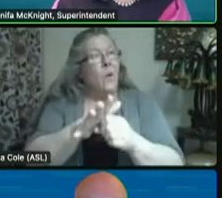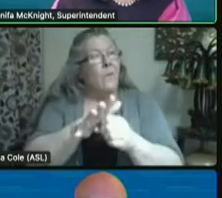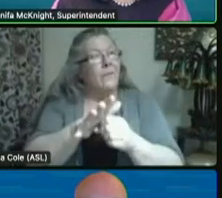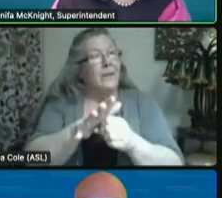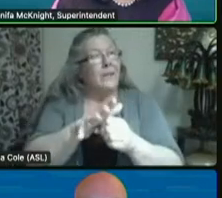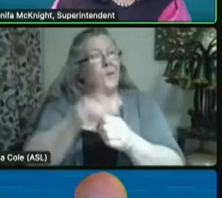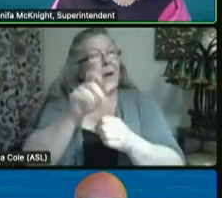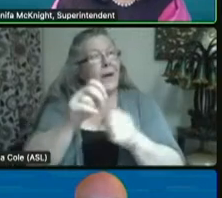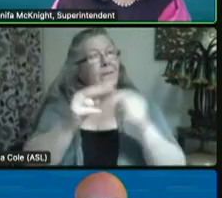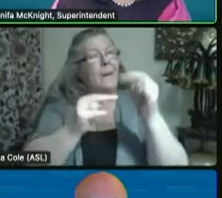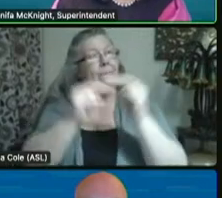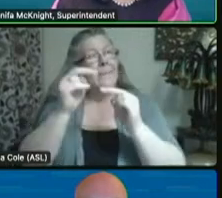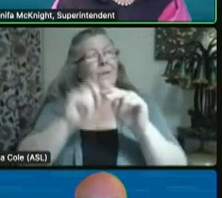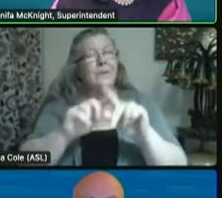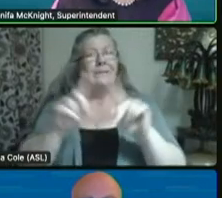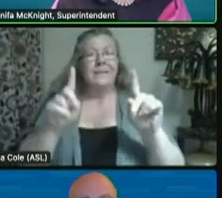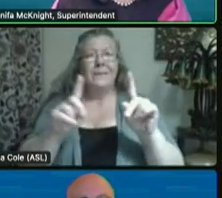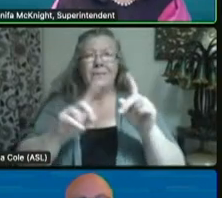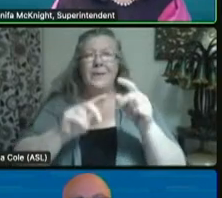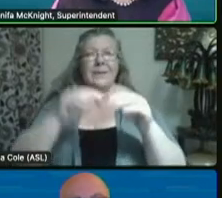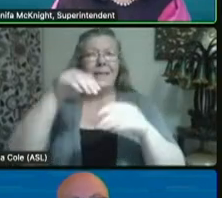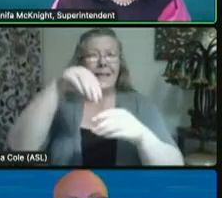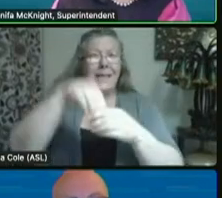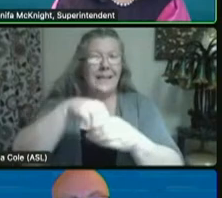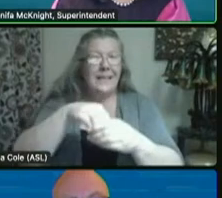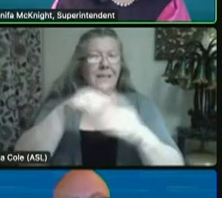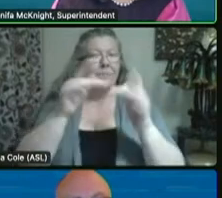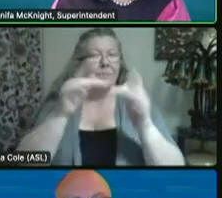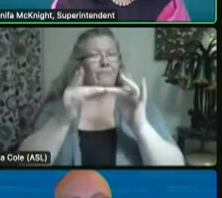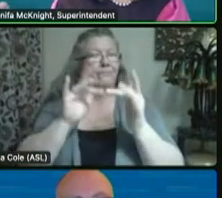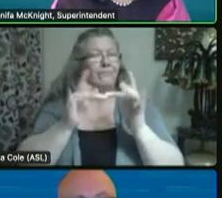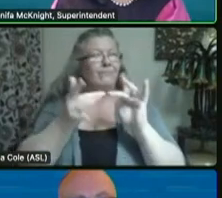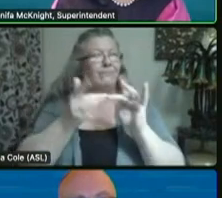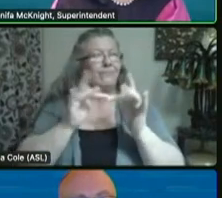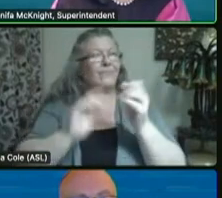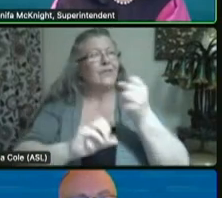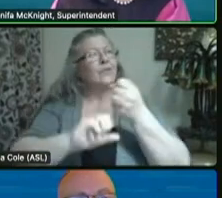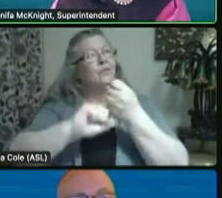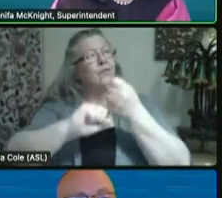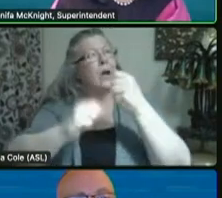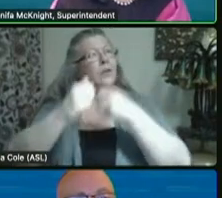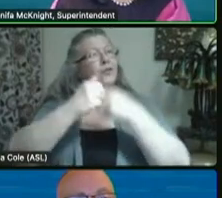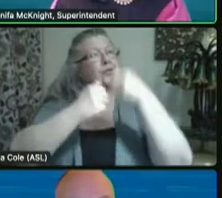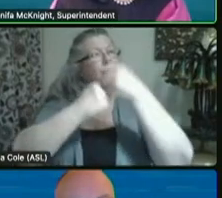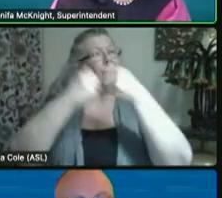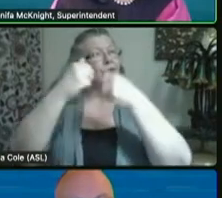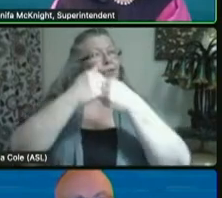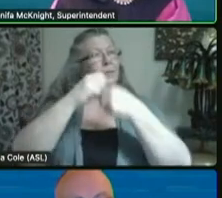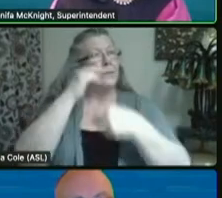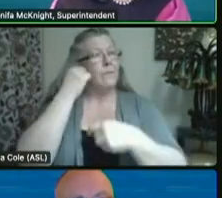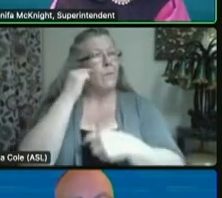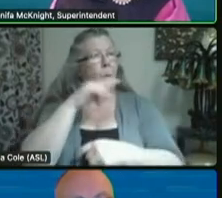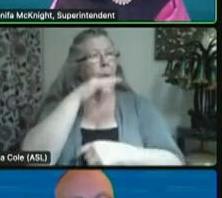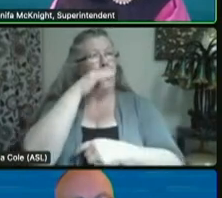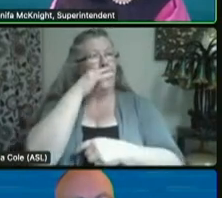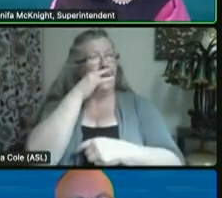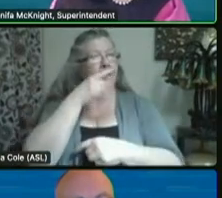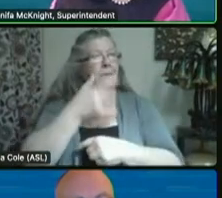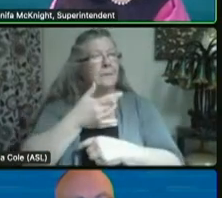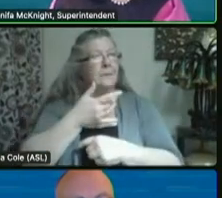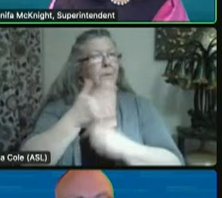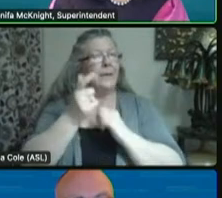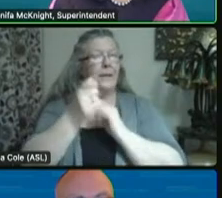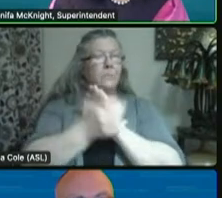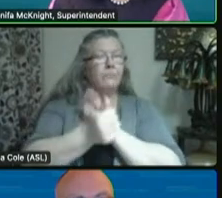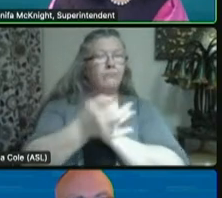infrastructure that's going to address the needs of our students while also protecting the needs of the profession to continue to get as many skilled, qualified, experienced, and